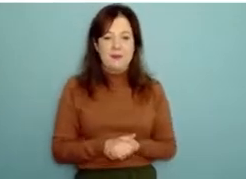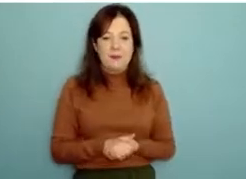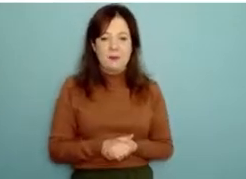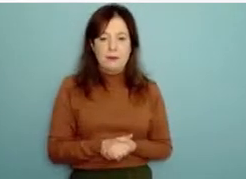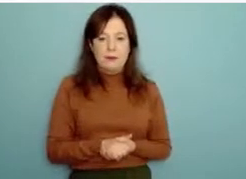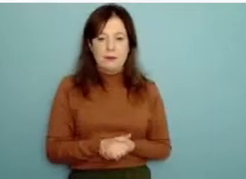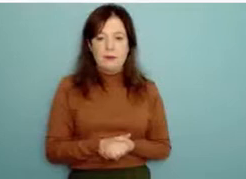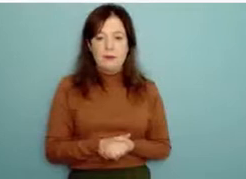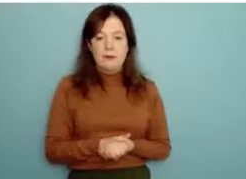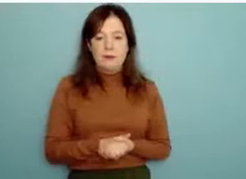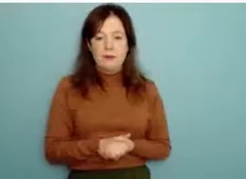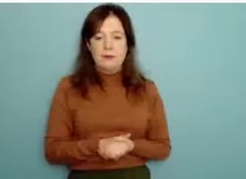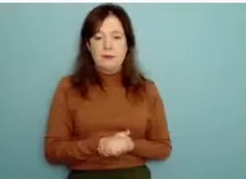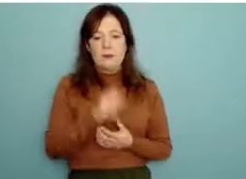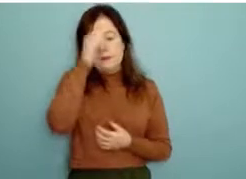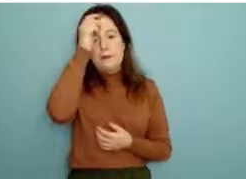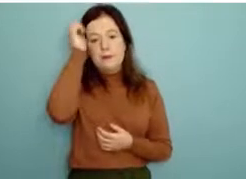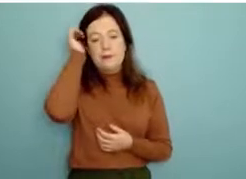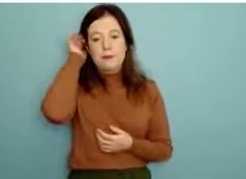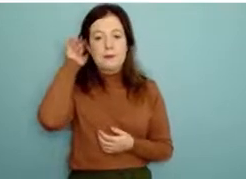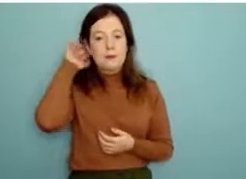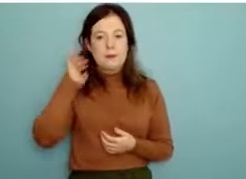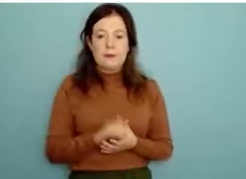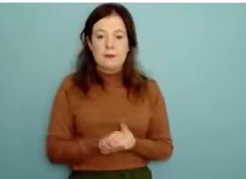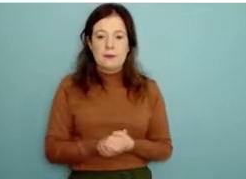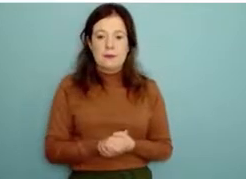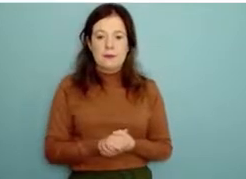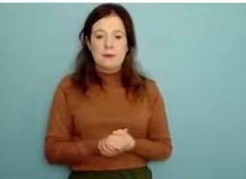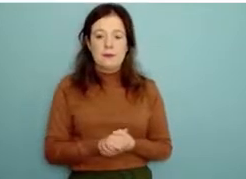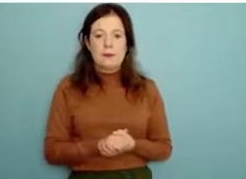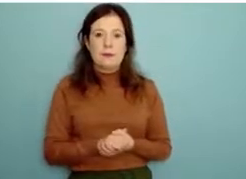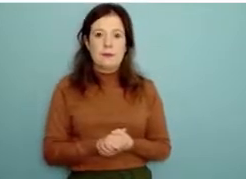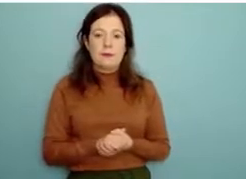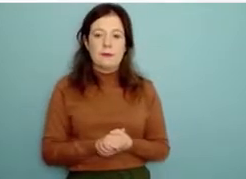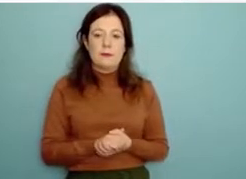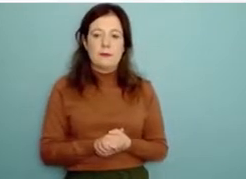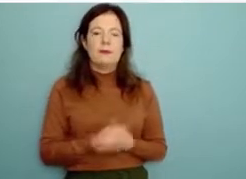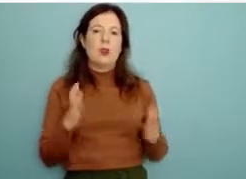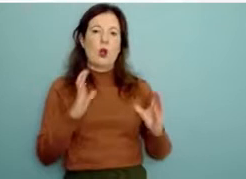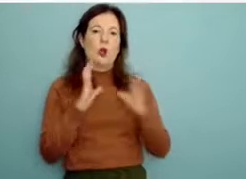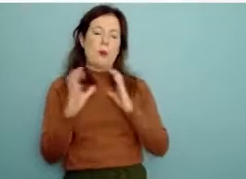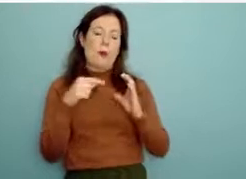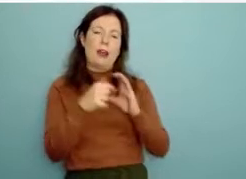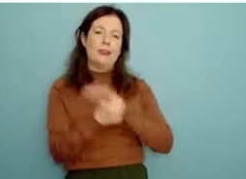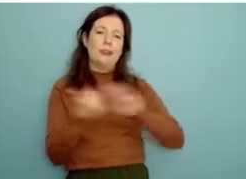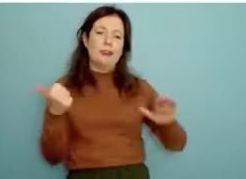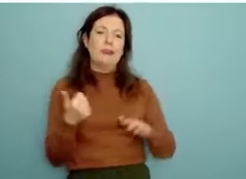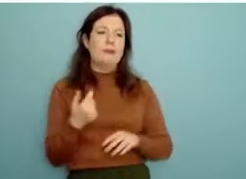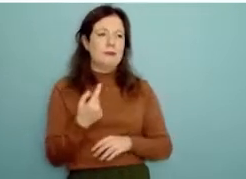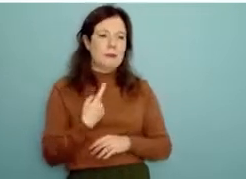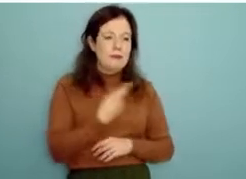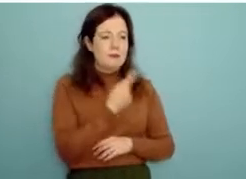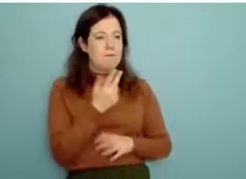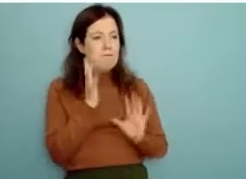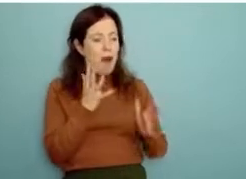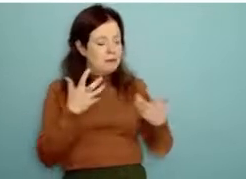Yeah, again, this is just about the important fact of proper communication and collaboration, the